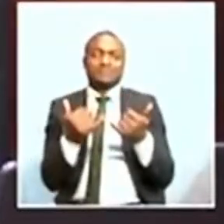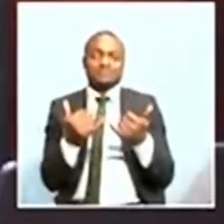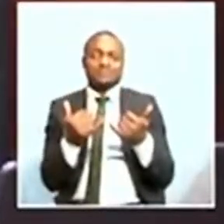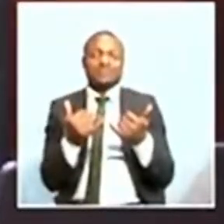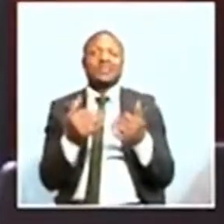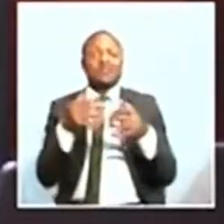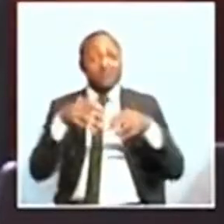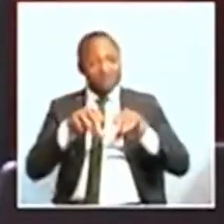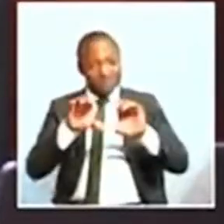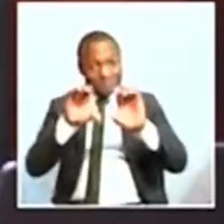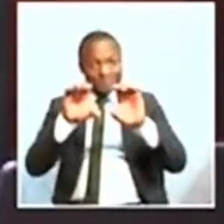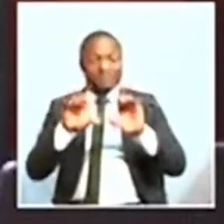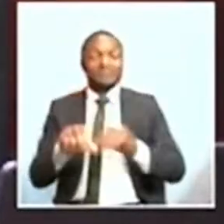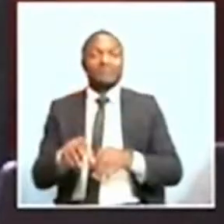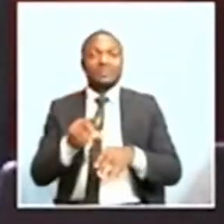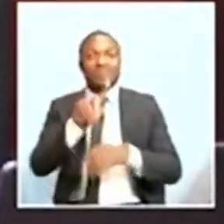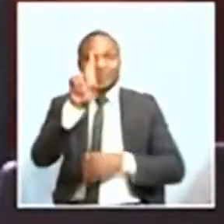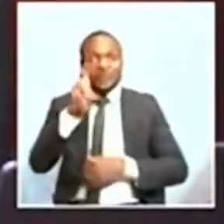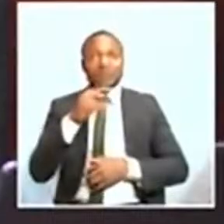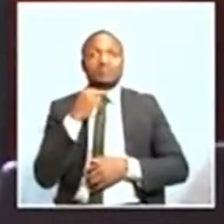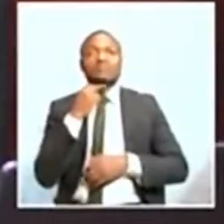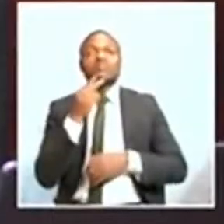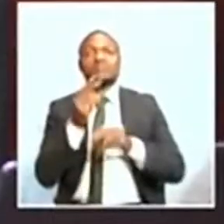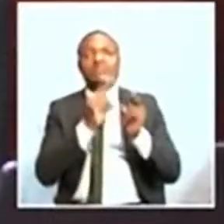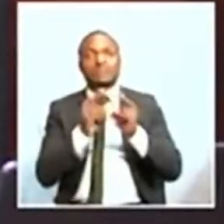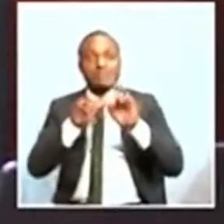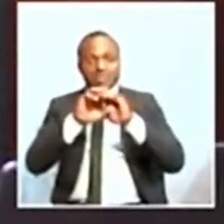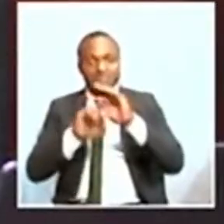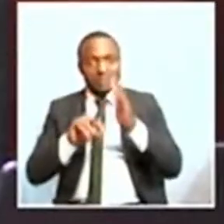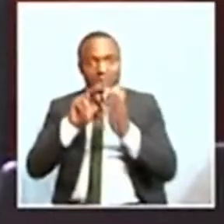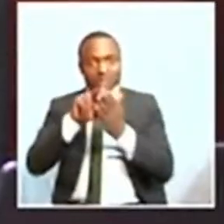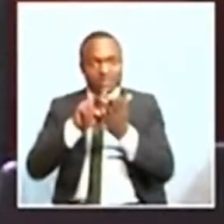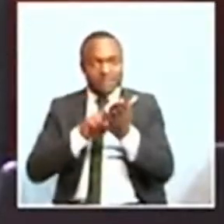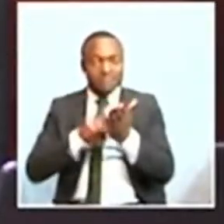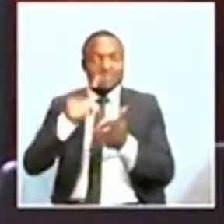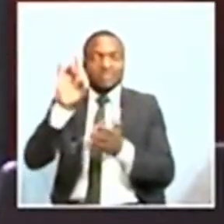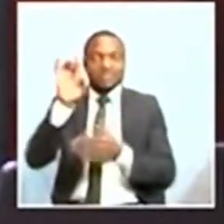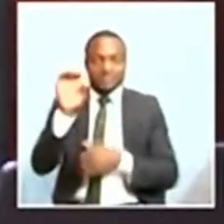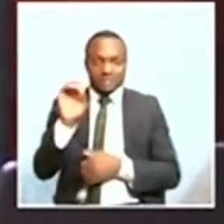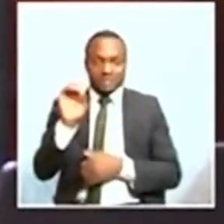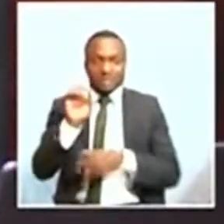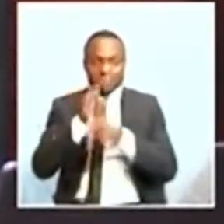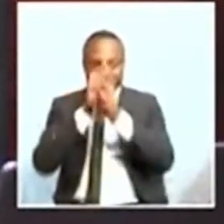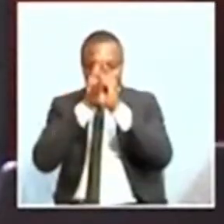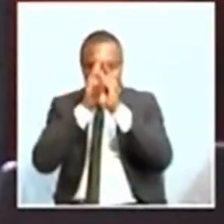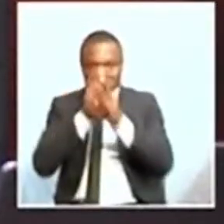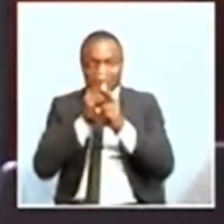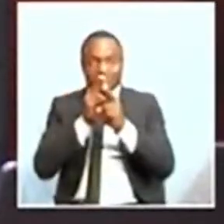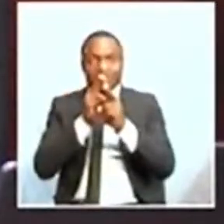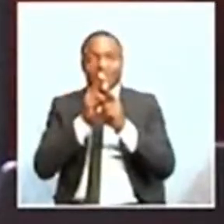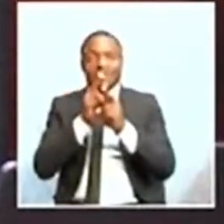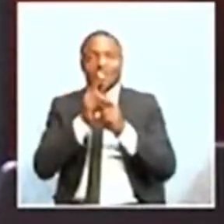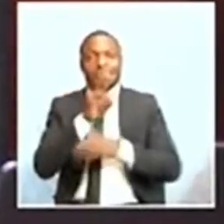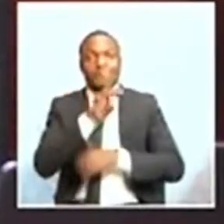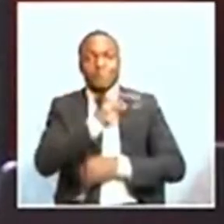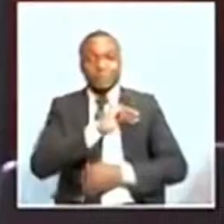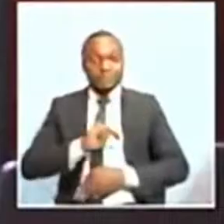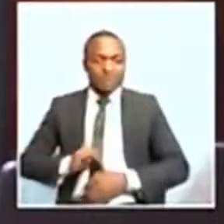So let's make progress. Questions for oral answer, understanding order 80. The Honorable Member for